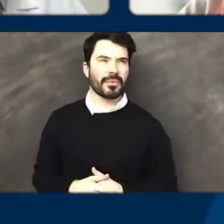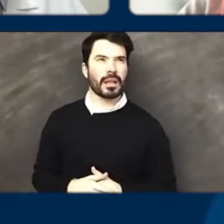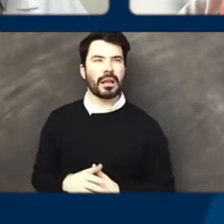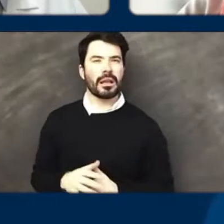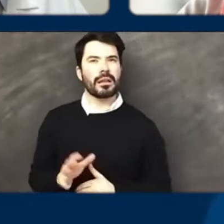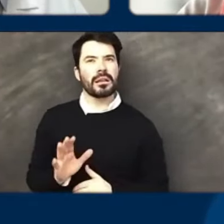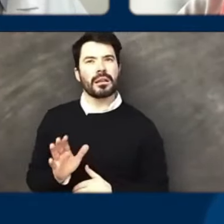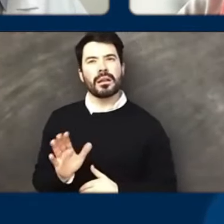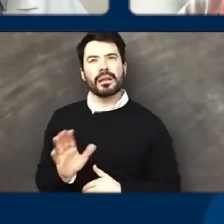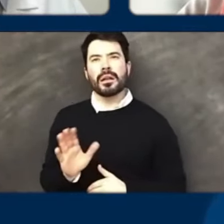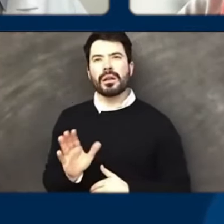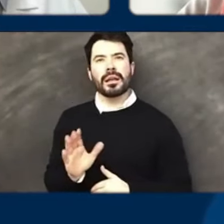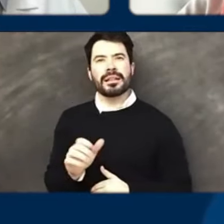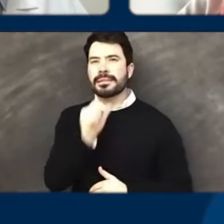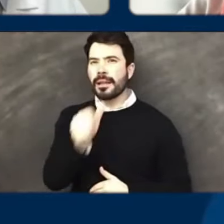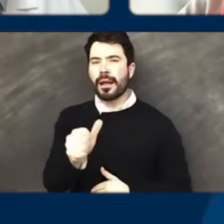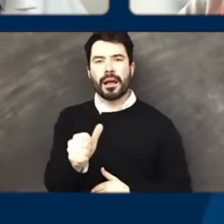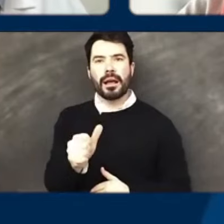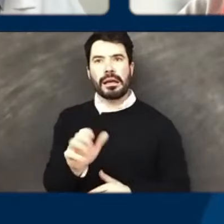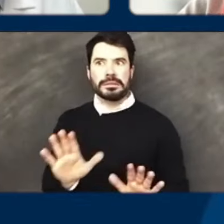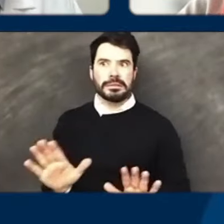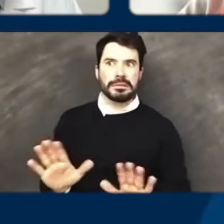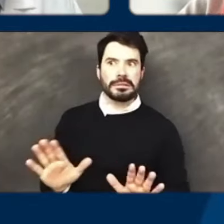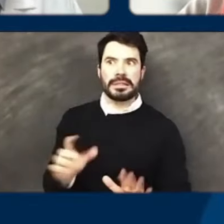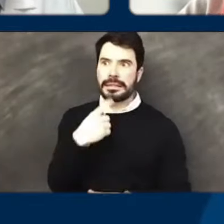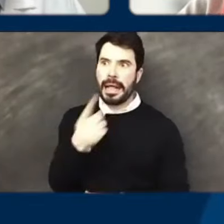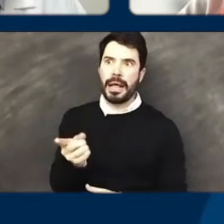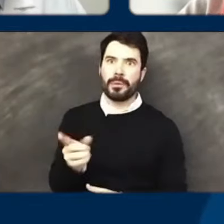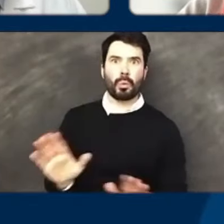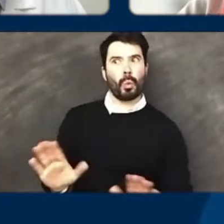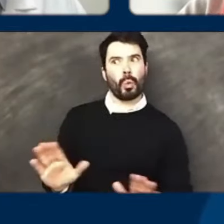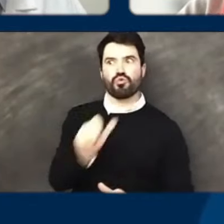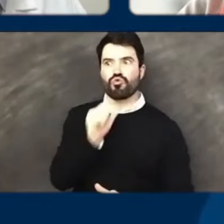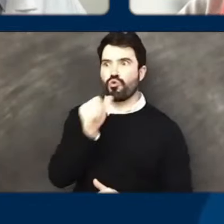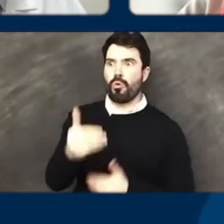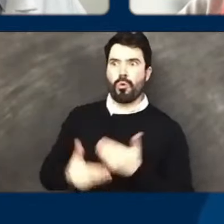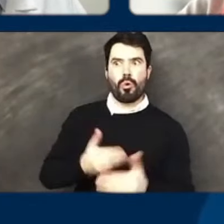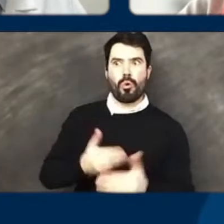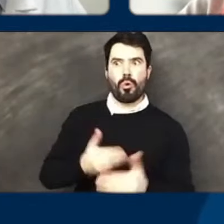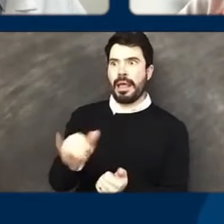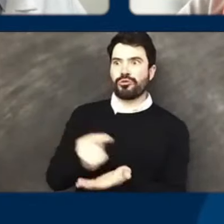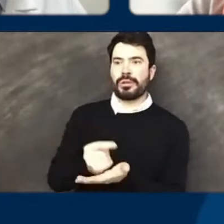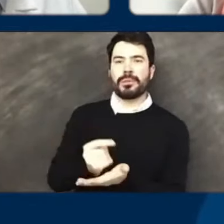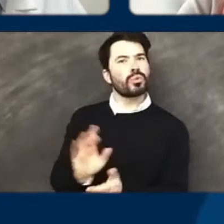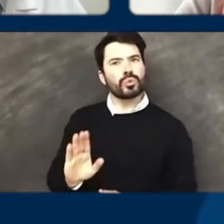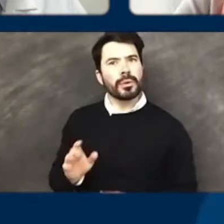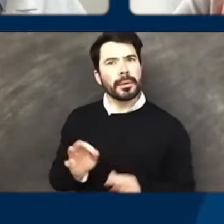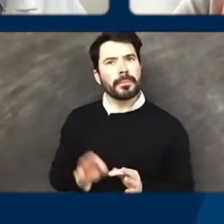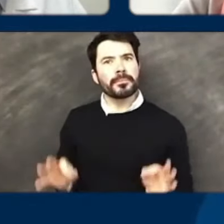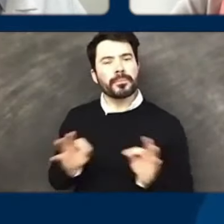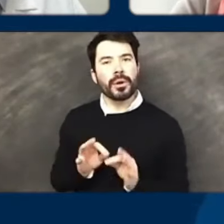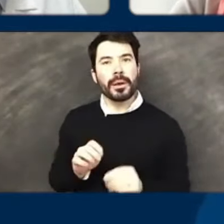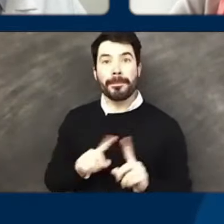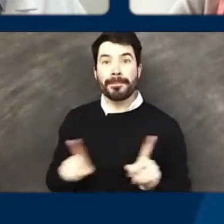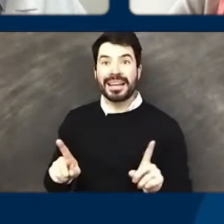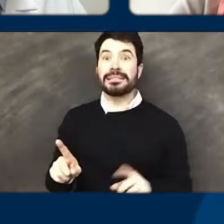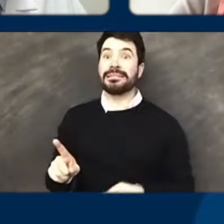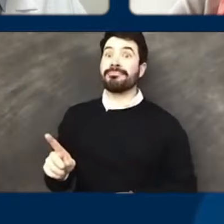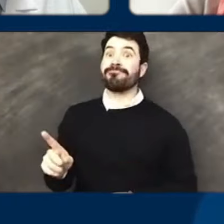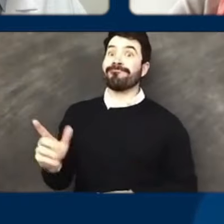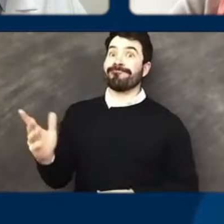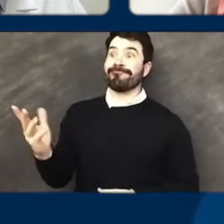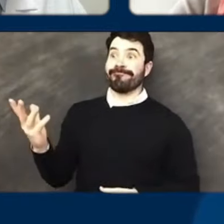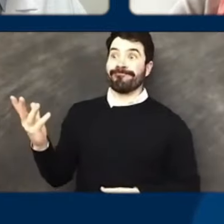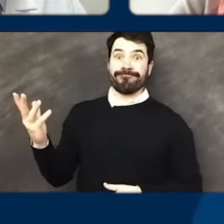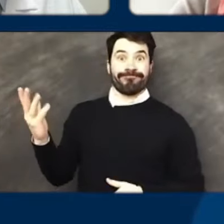to persuade somebody not to pursue those treatments because they're important, but probably to be vigilant about symptoms and